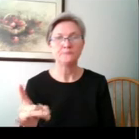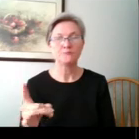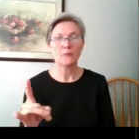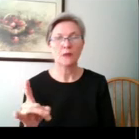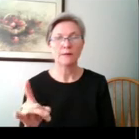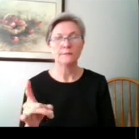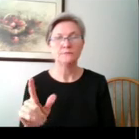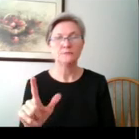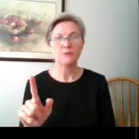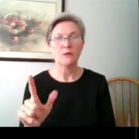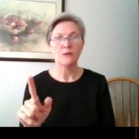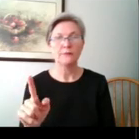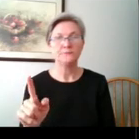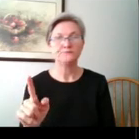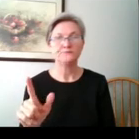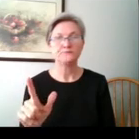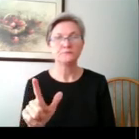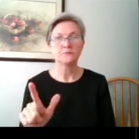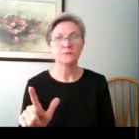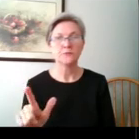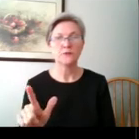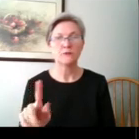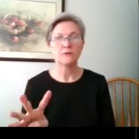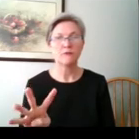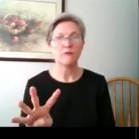18, 21,